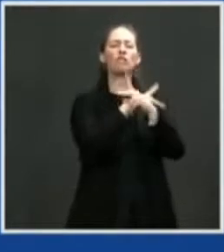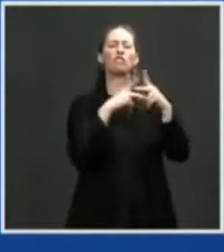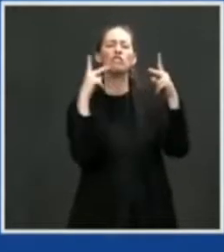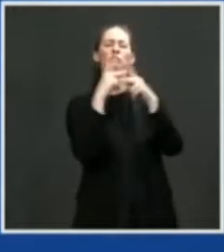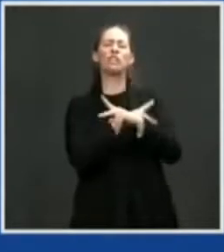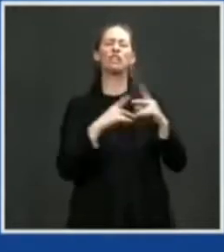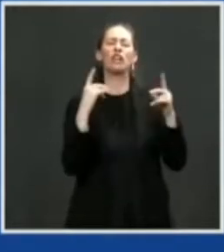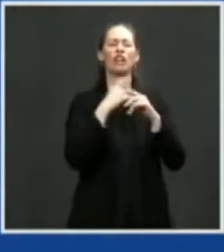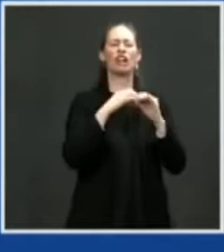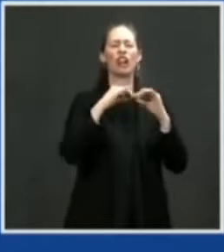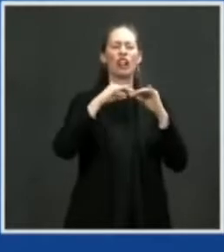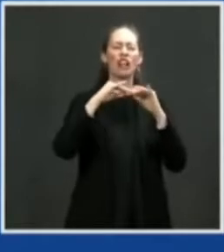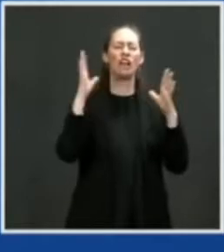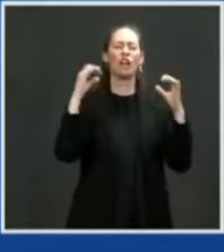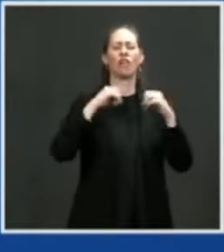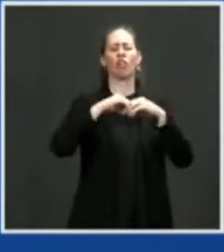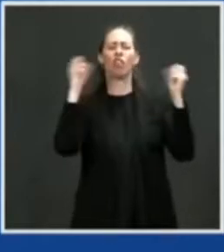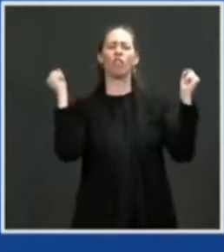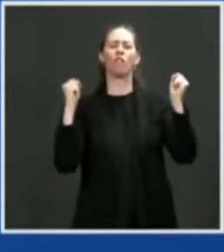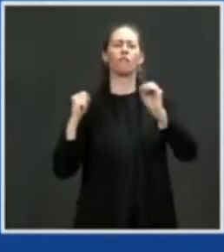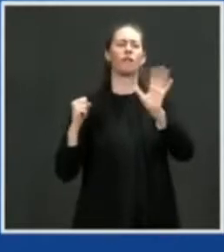steep competition.